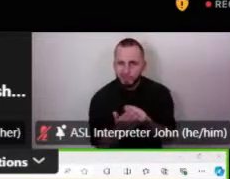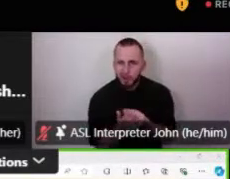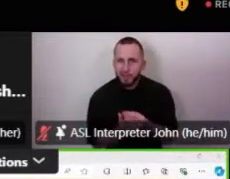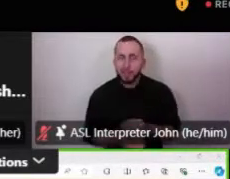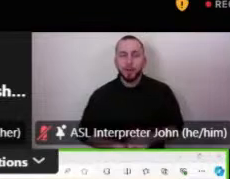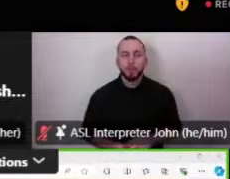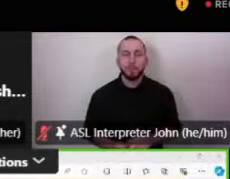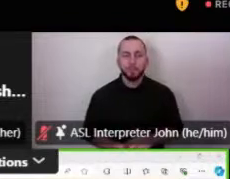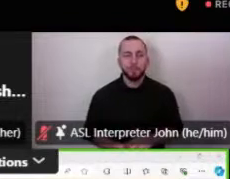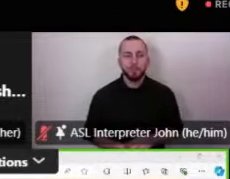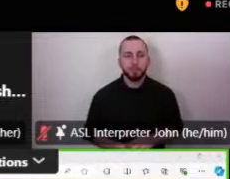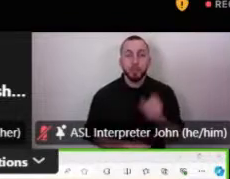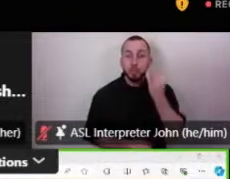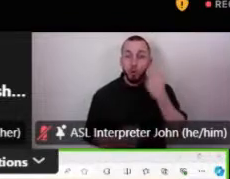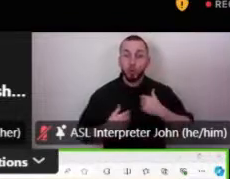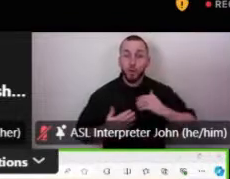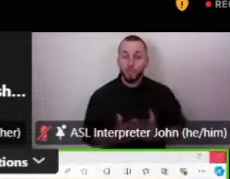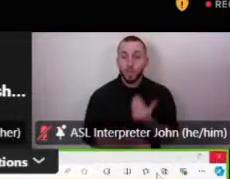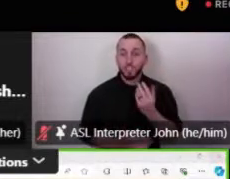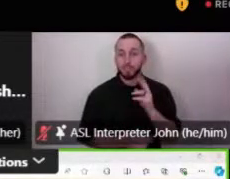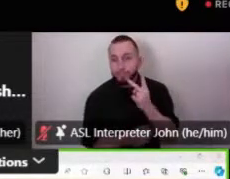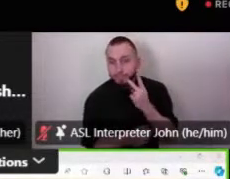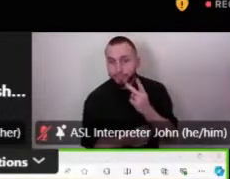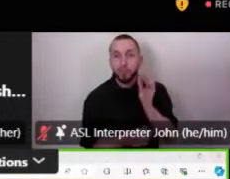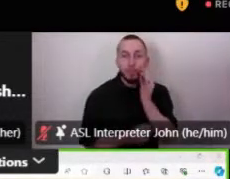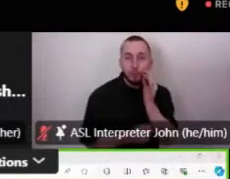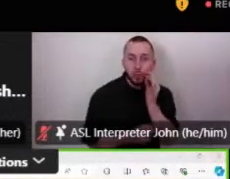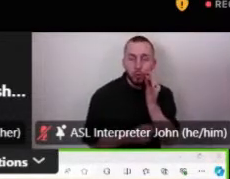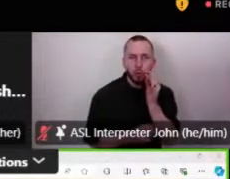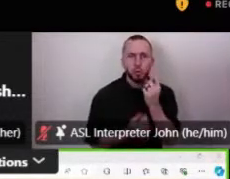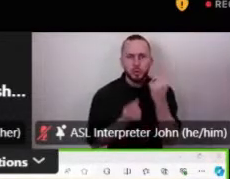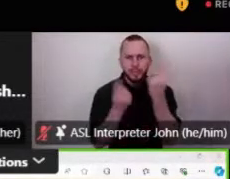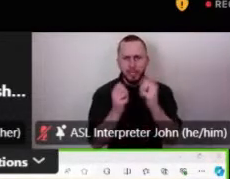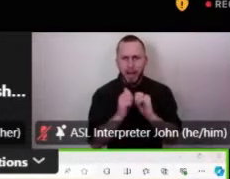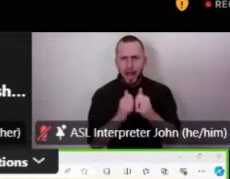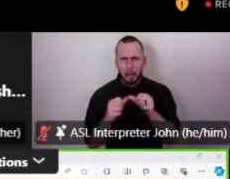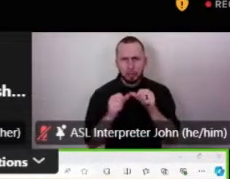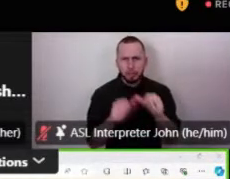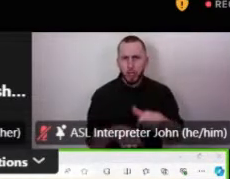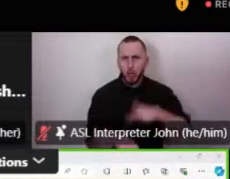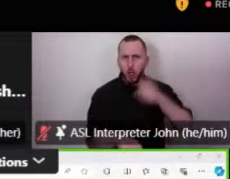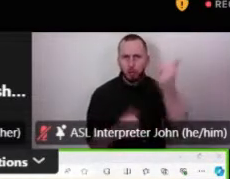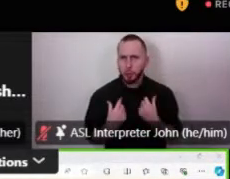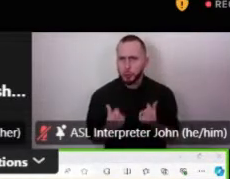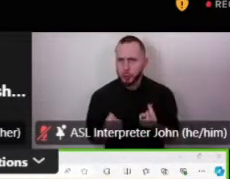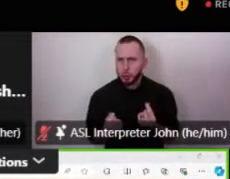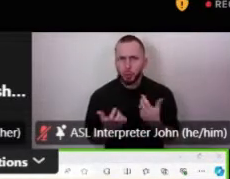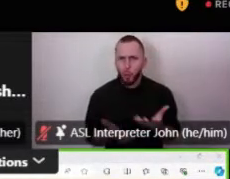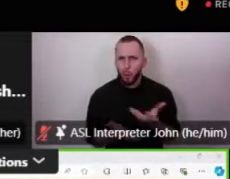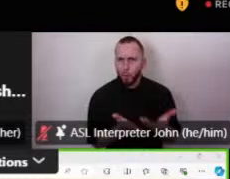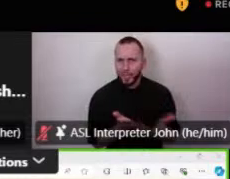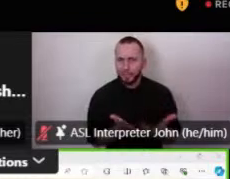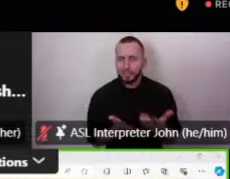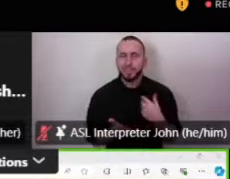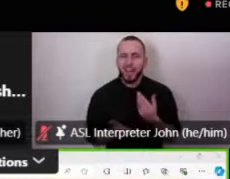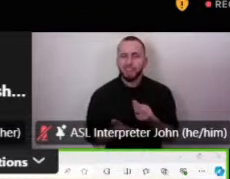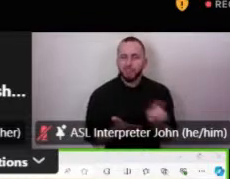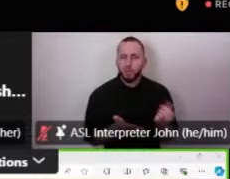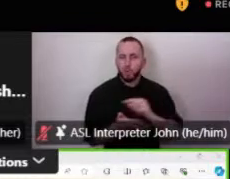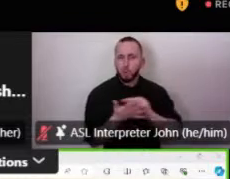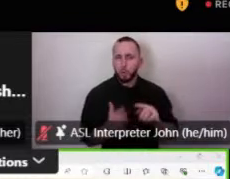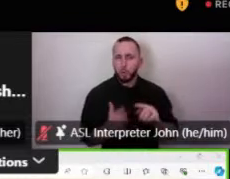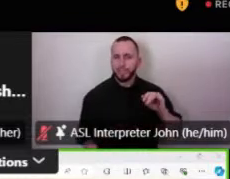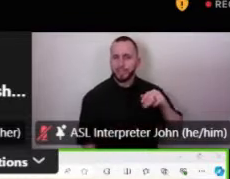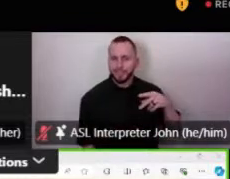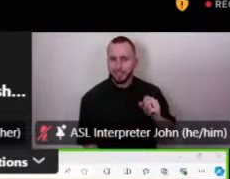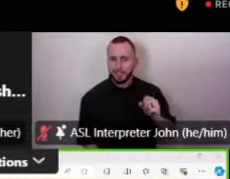So if you do have fresh produce and you're trying to think about how to make the shelf life last a little bit longer, I've got a few tips. So I'll talk about a few